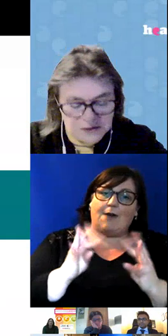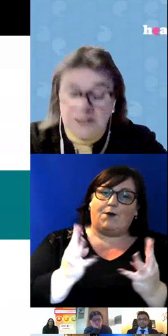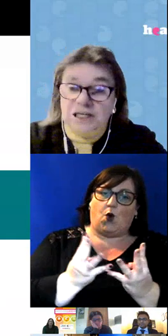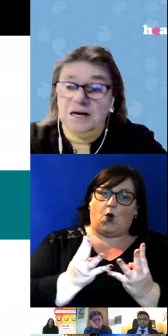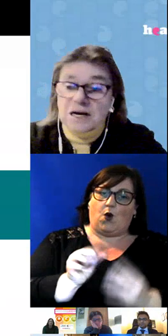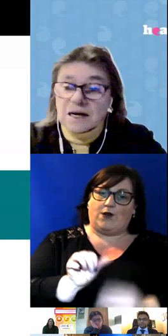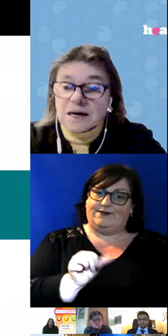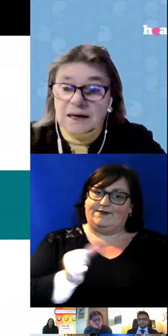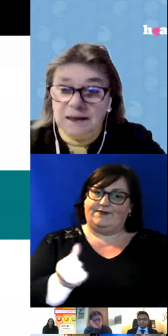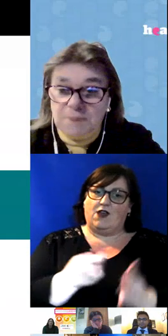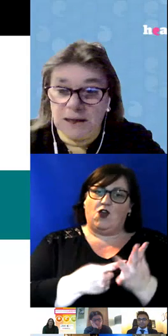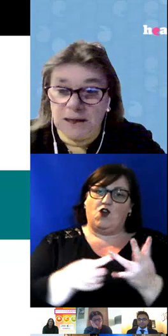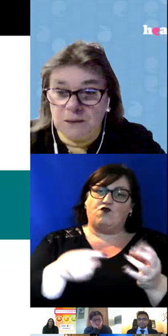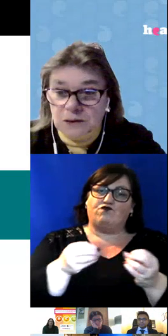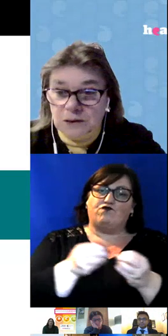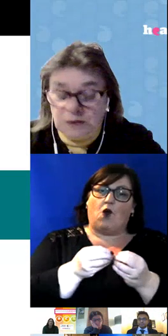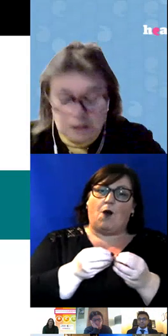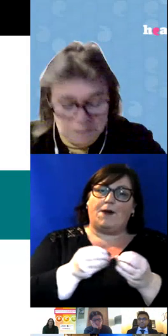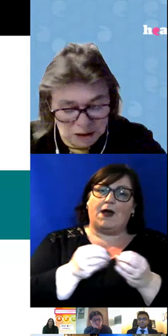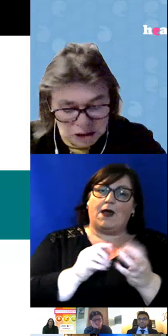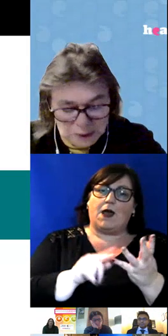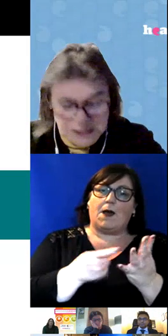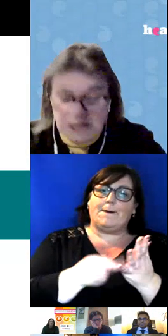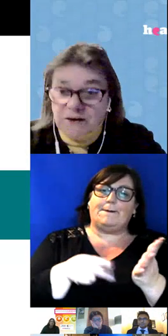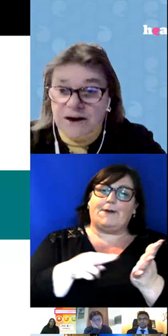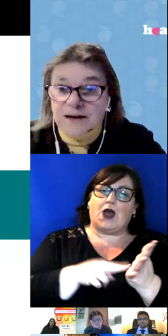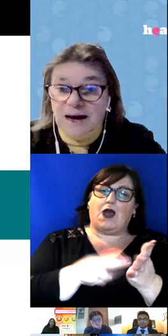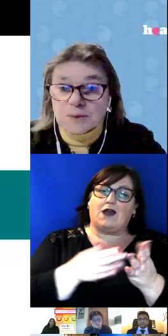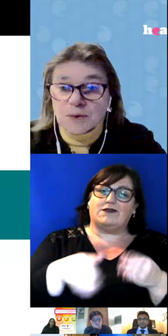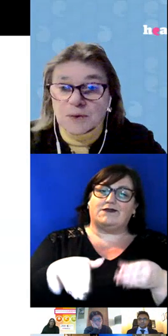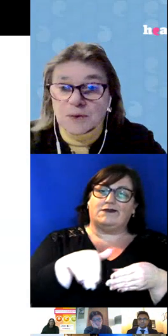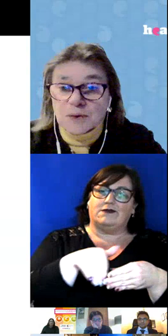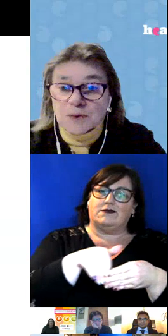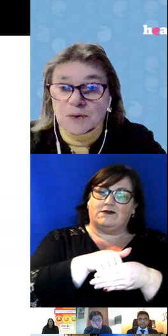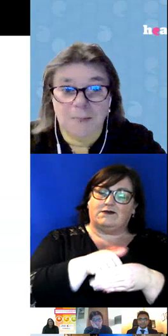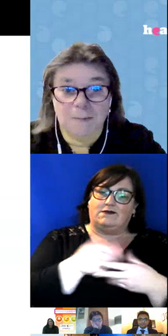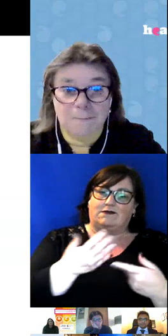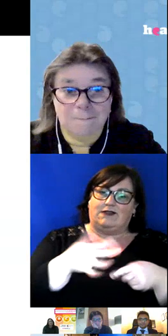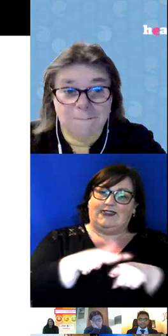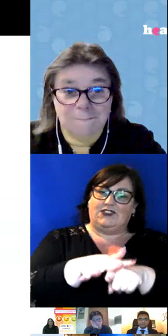of Strategy at the Buckinghamshire, Oxfordshire and Berkshire West Integrated Care Board.